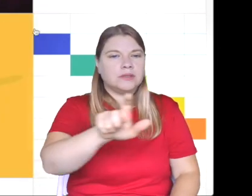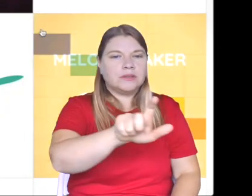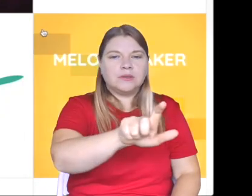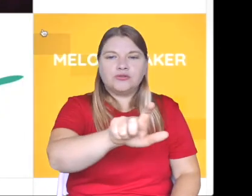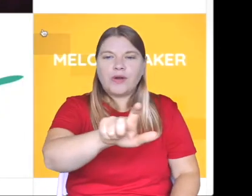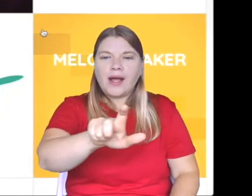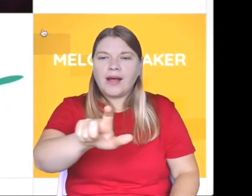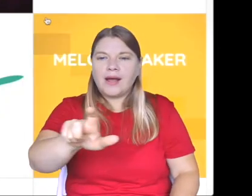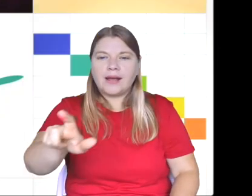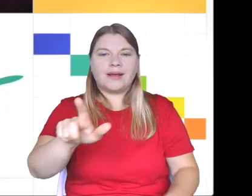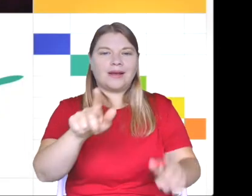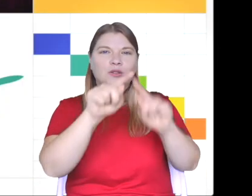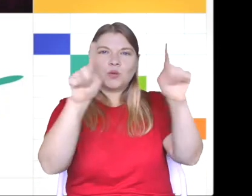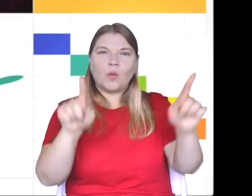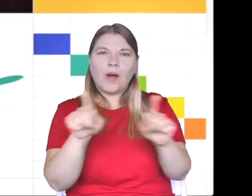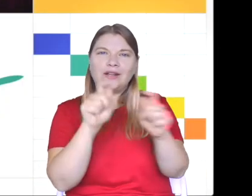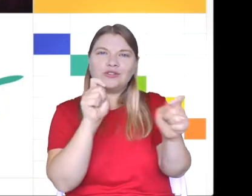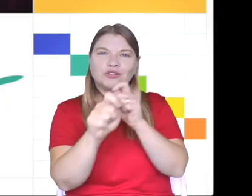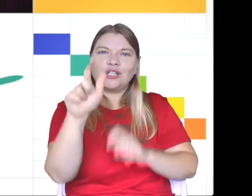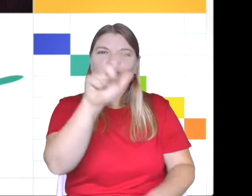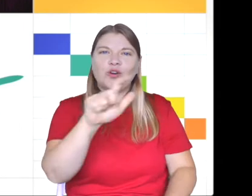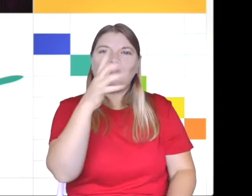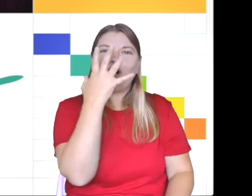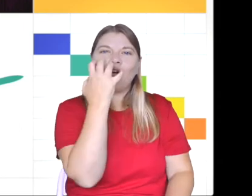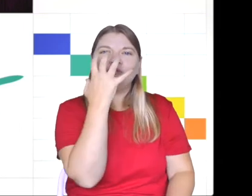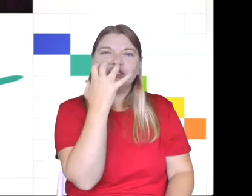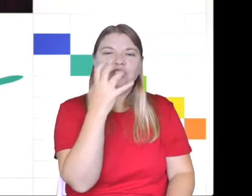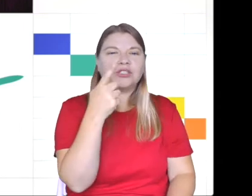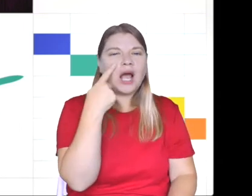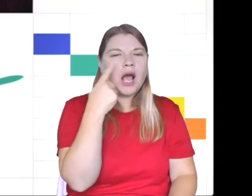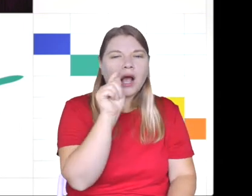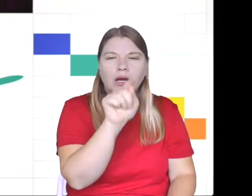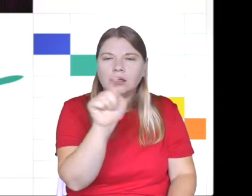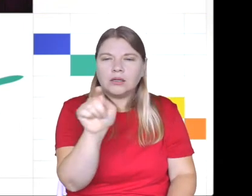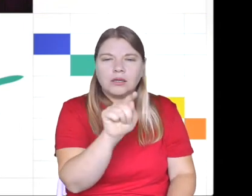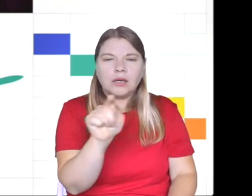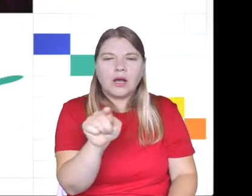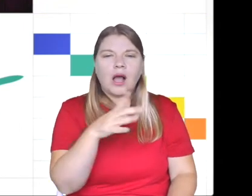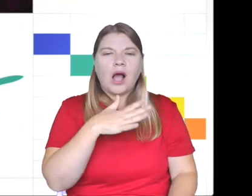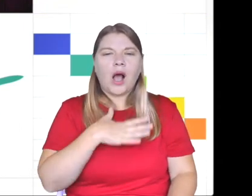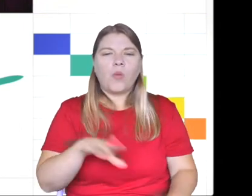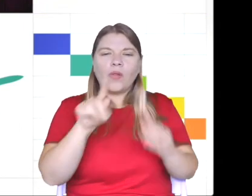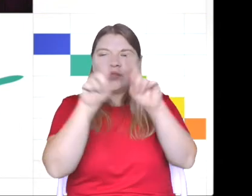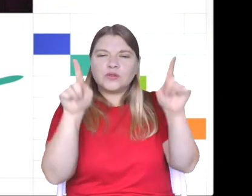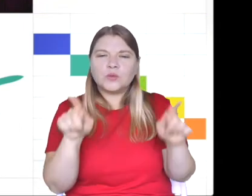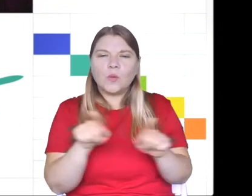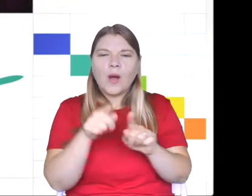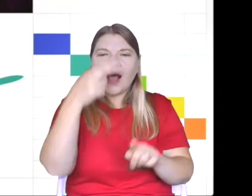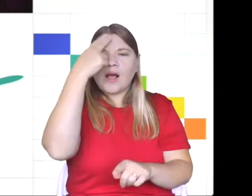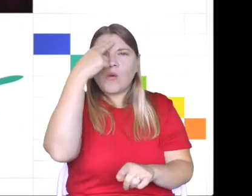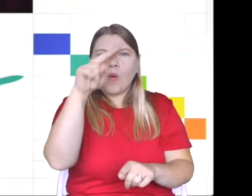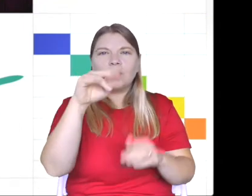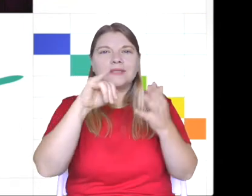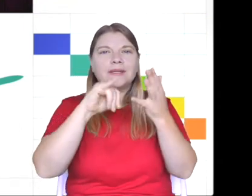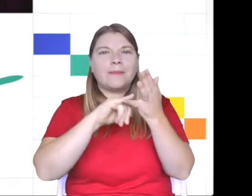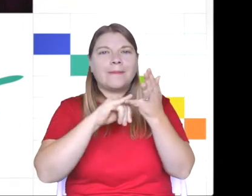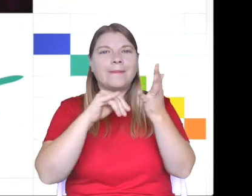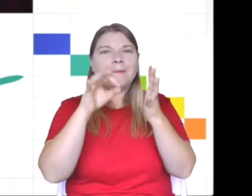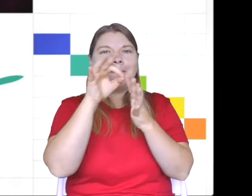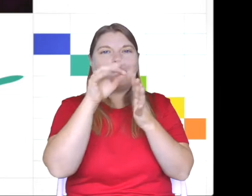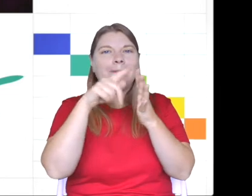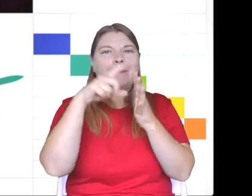them. We want to choose the one called Spectrogram. That's the square with the black background and